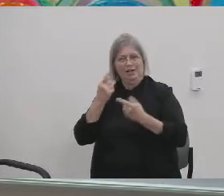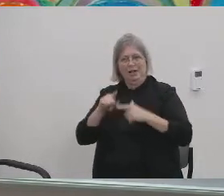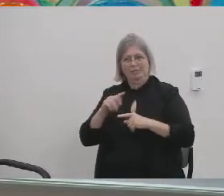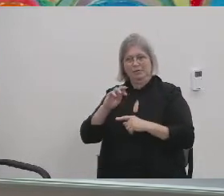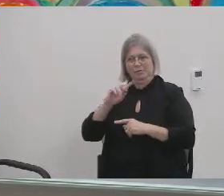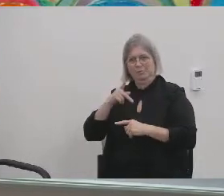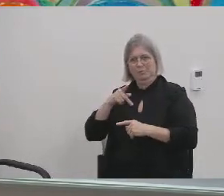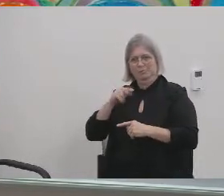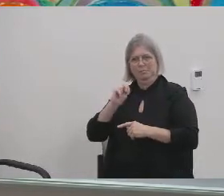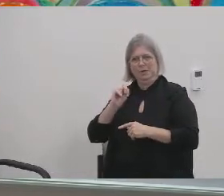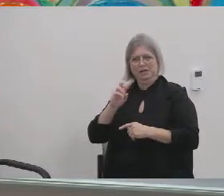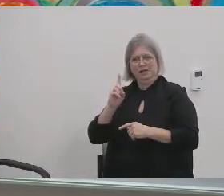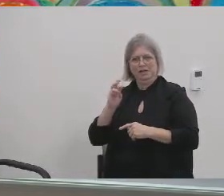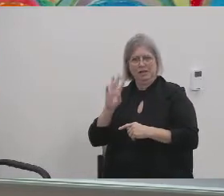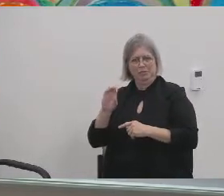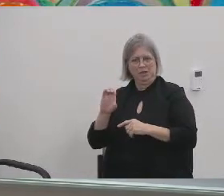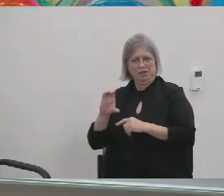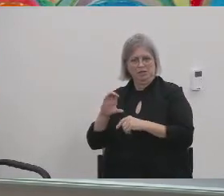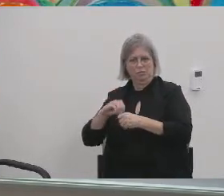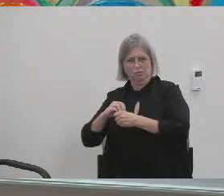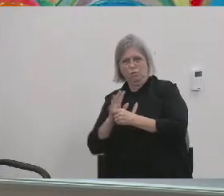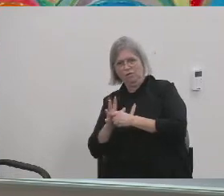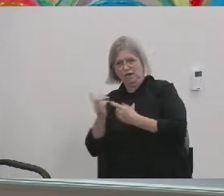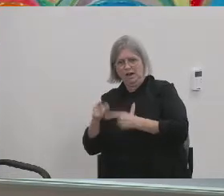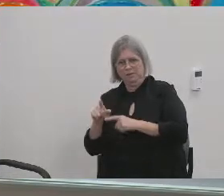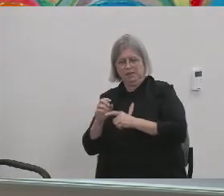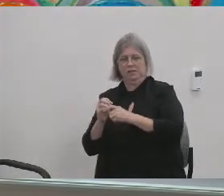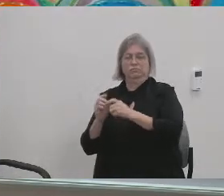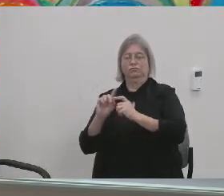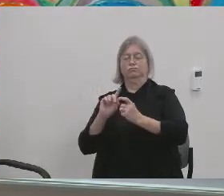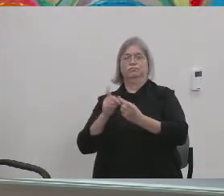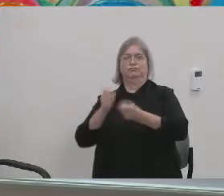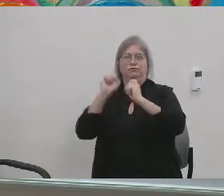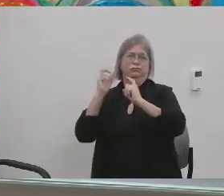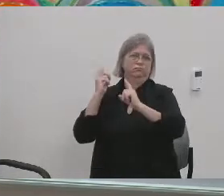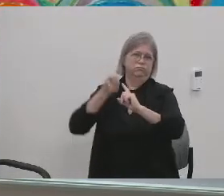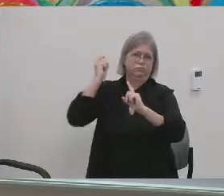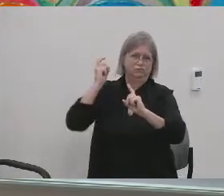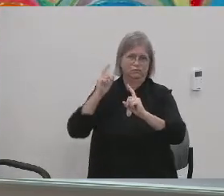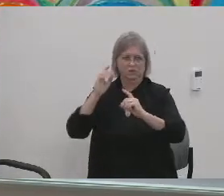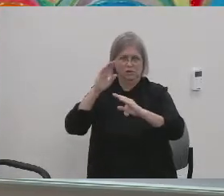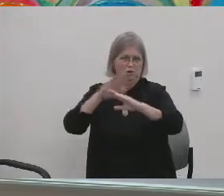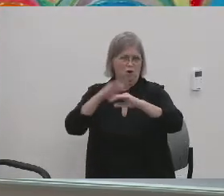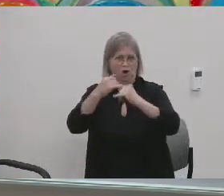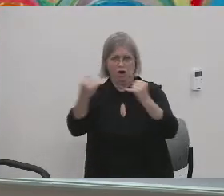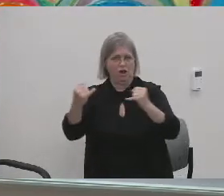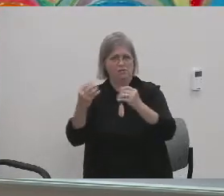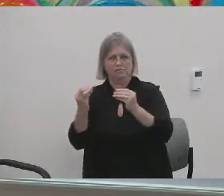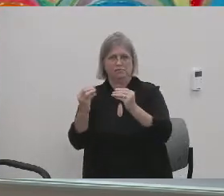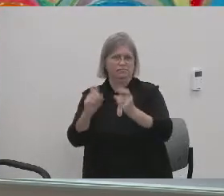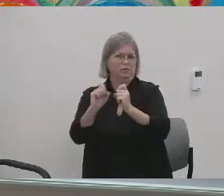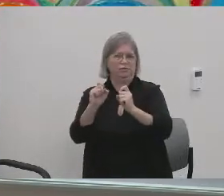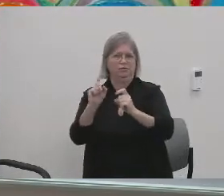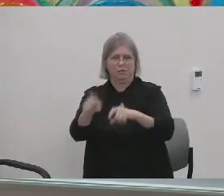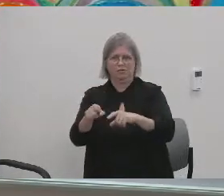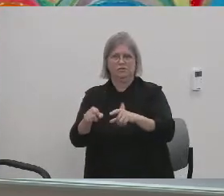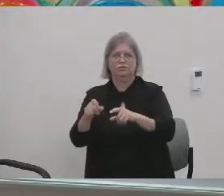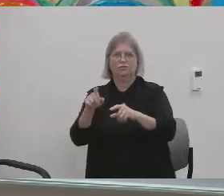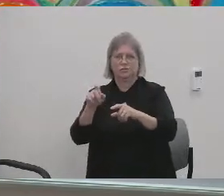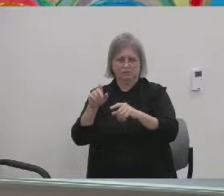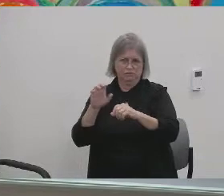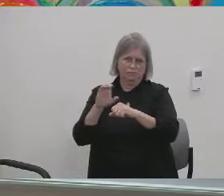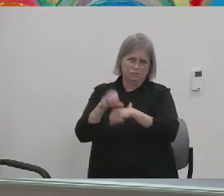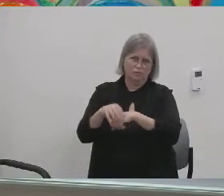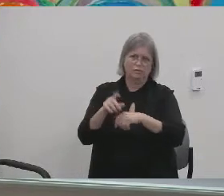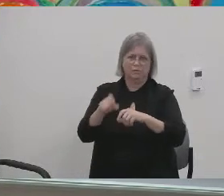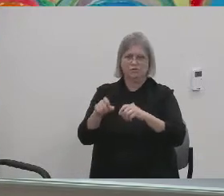our unexpected turn to going online and needing to do more things with virtual and digital. And